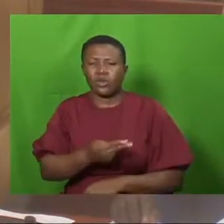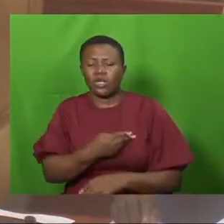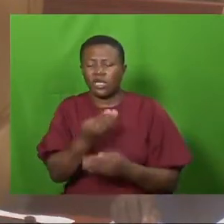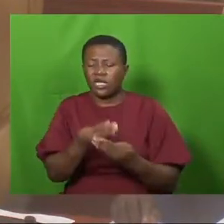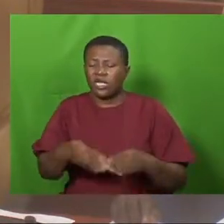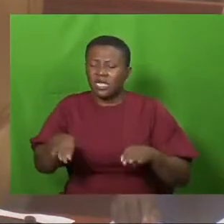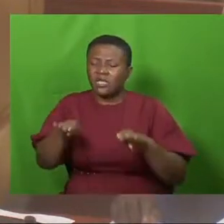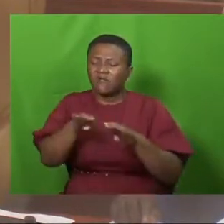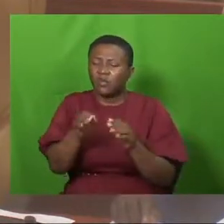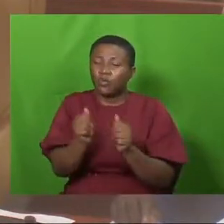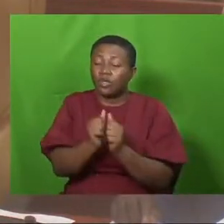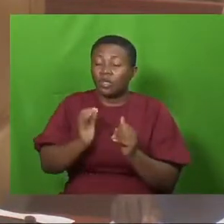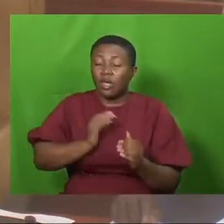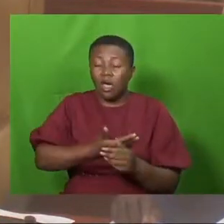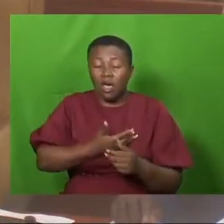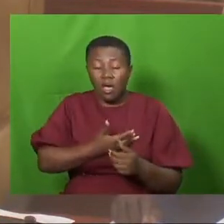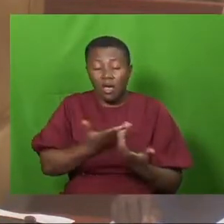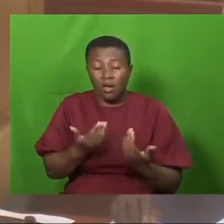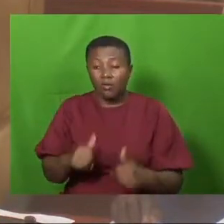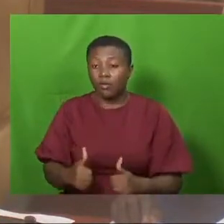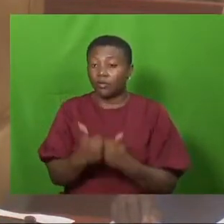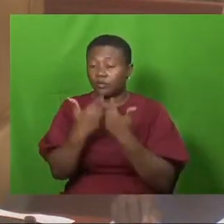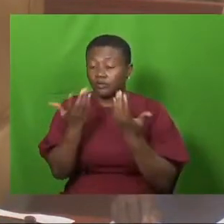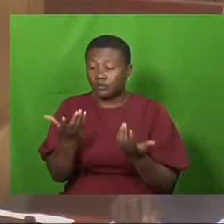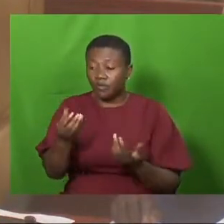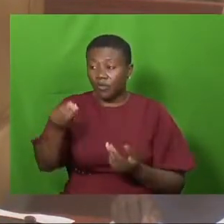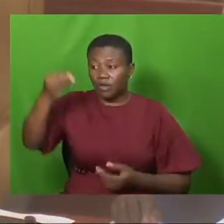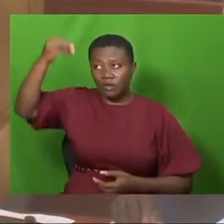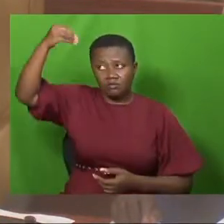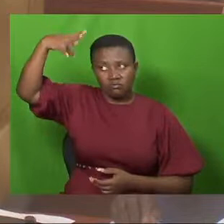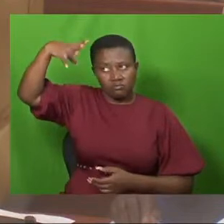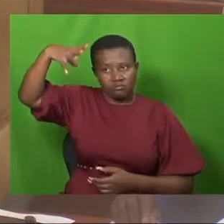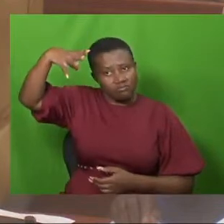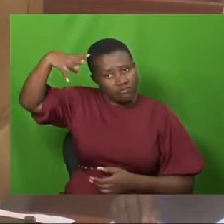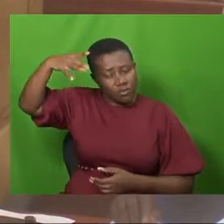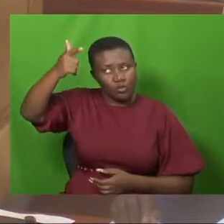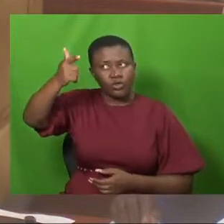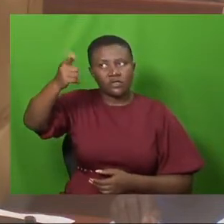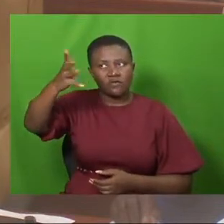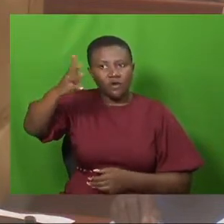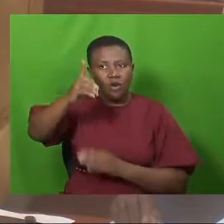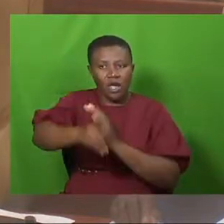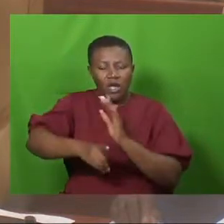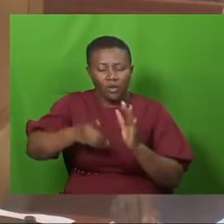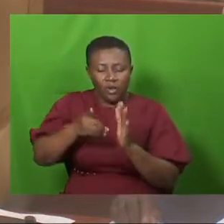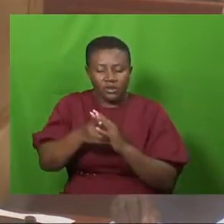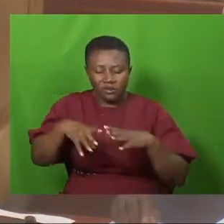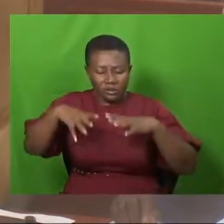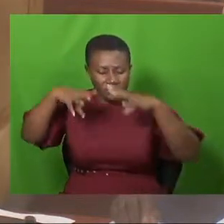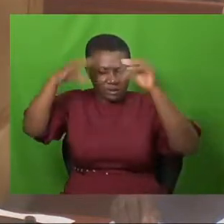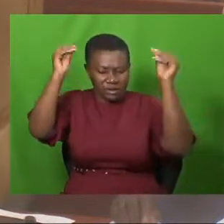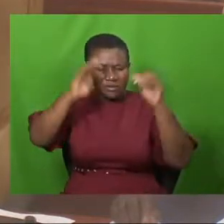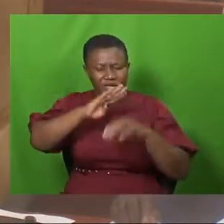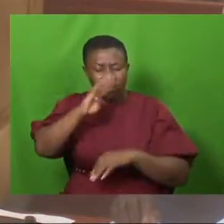challenges, the lights are on. There's no doomsday. And if somebody says that